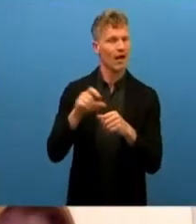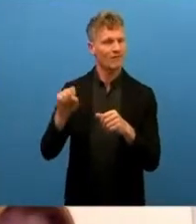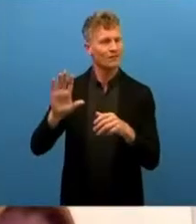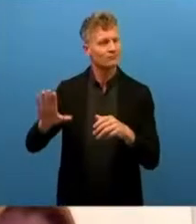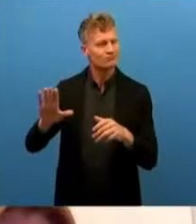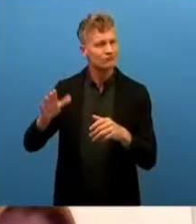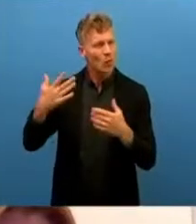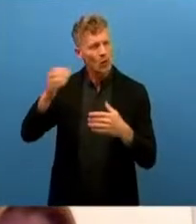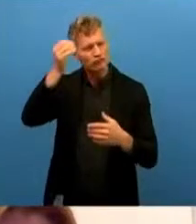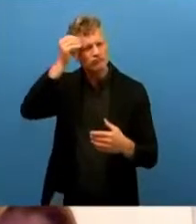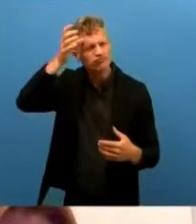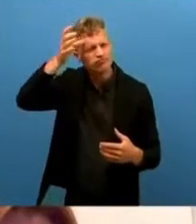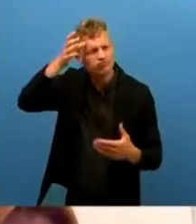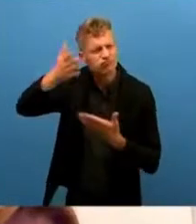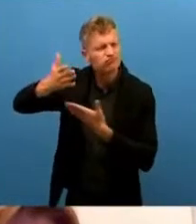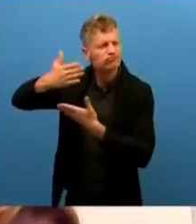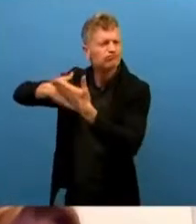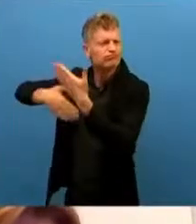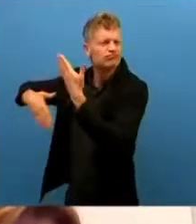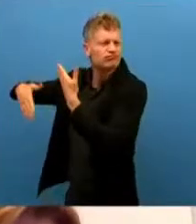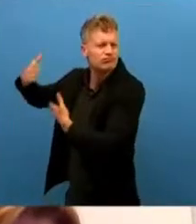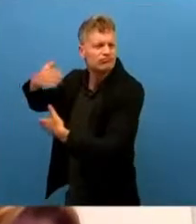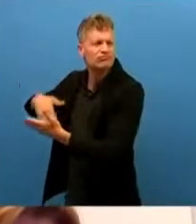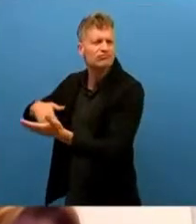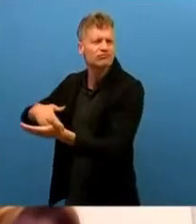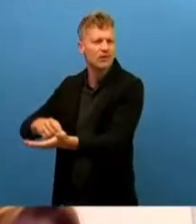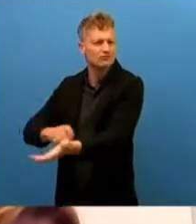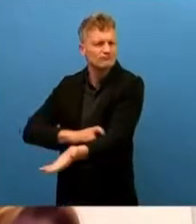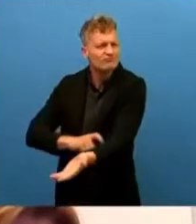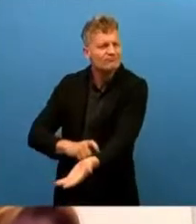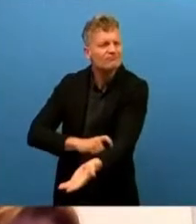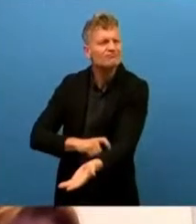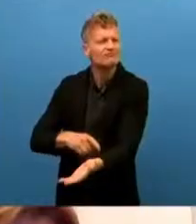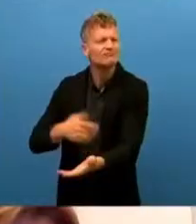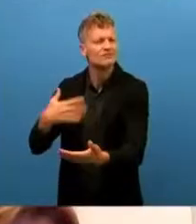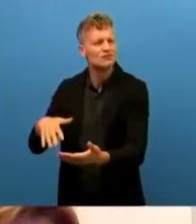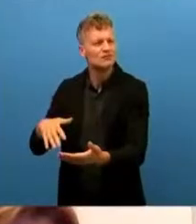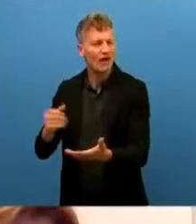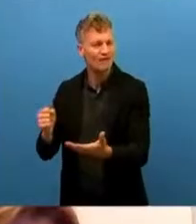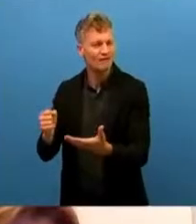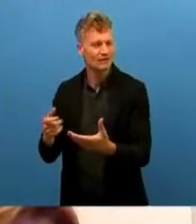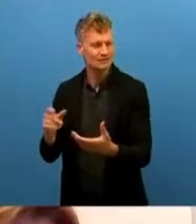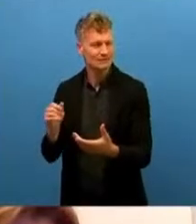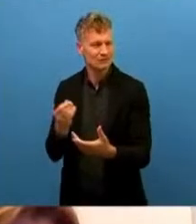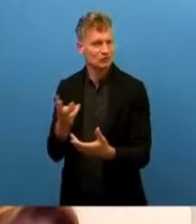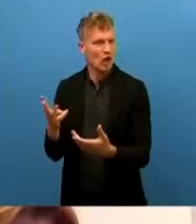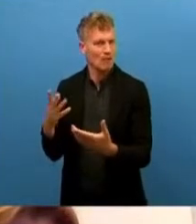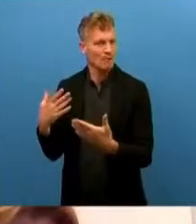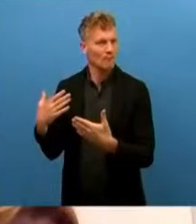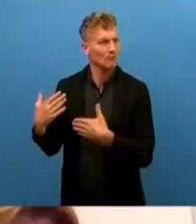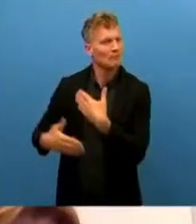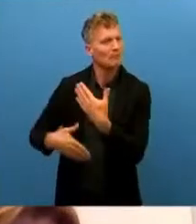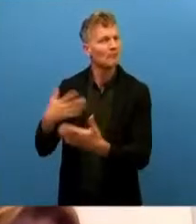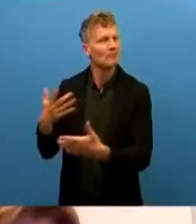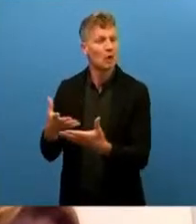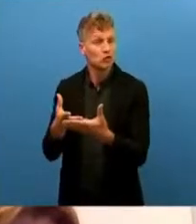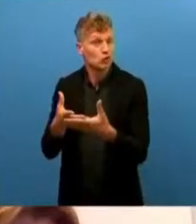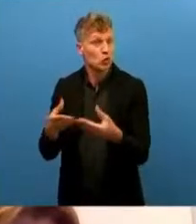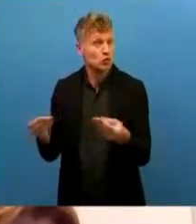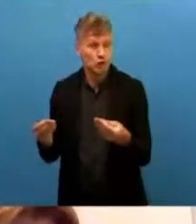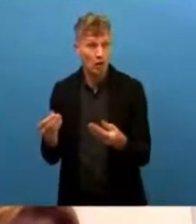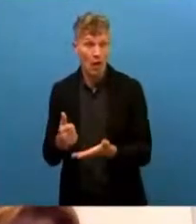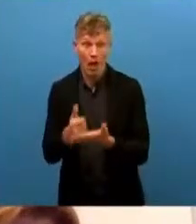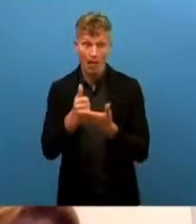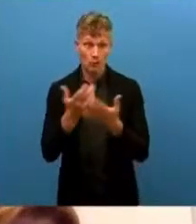knowledge, and grassroots solutions that are essential to addressing today's global challenges.